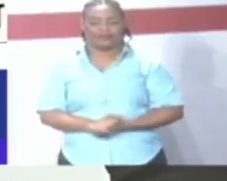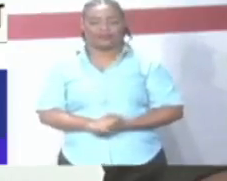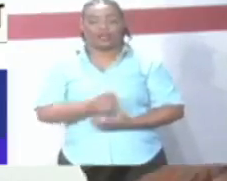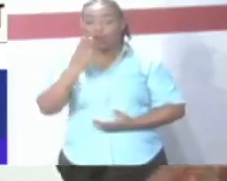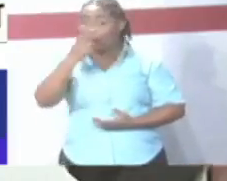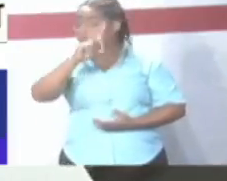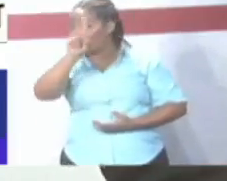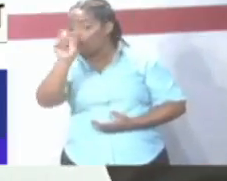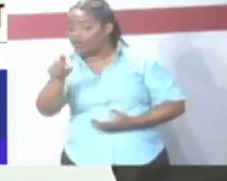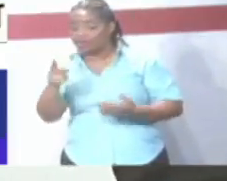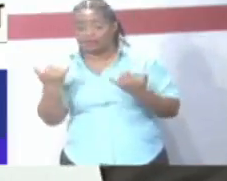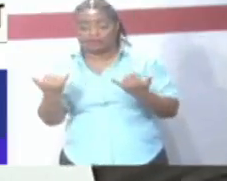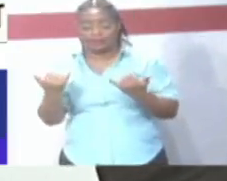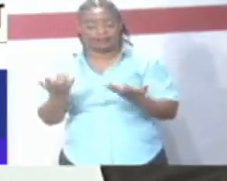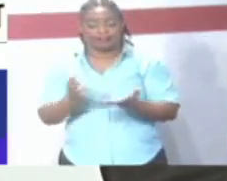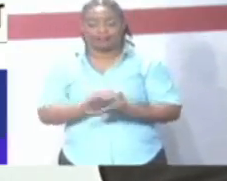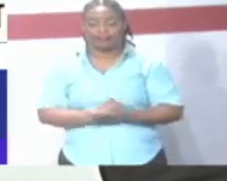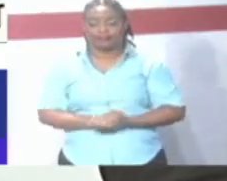questions,